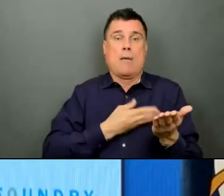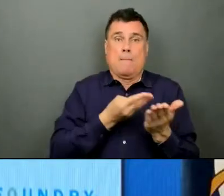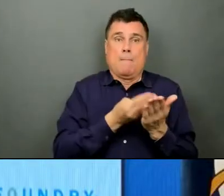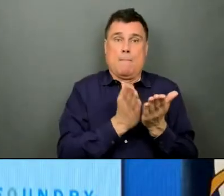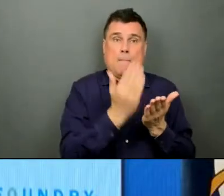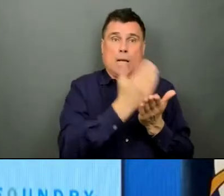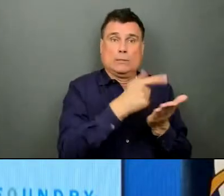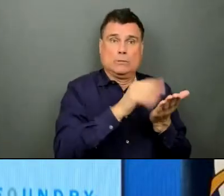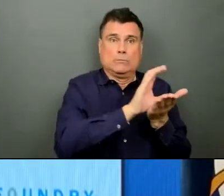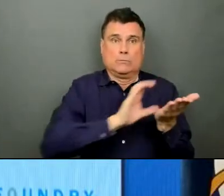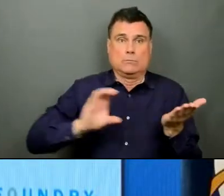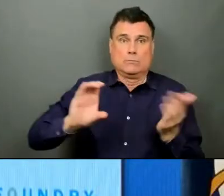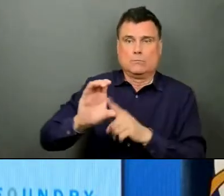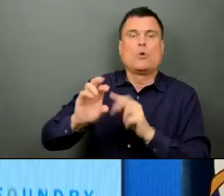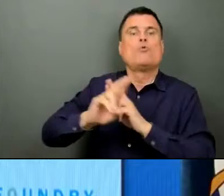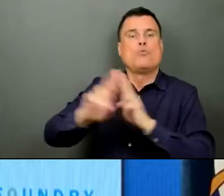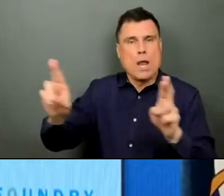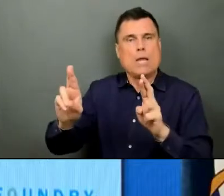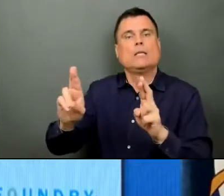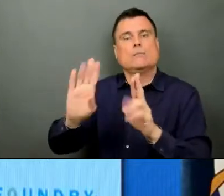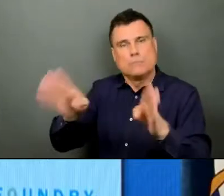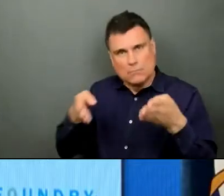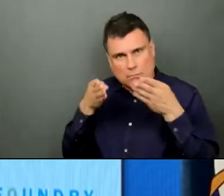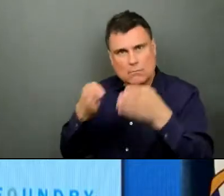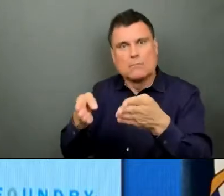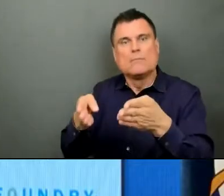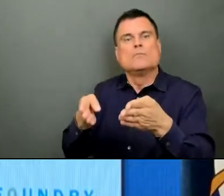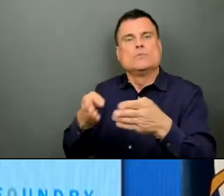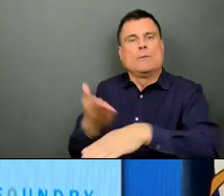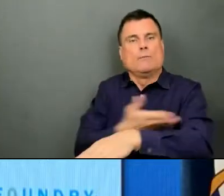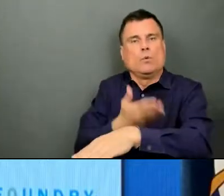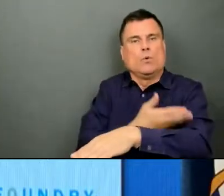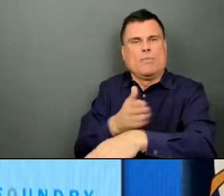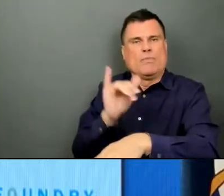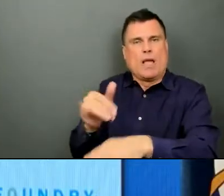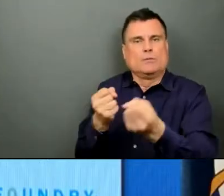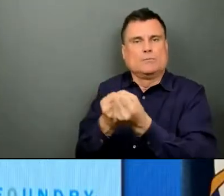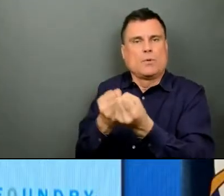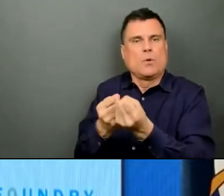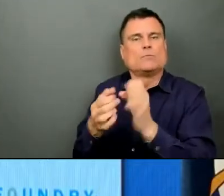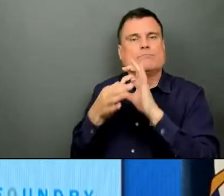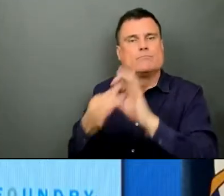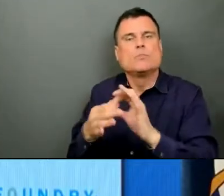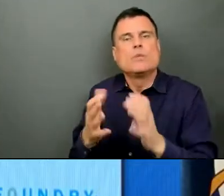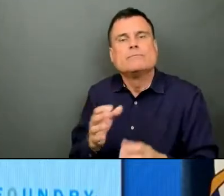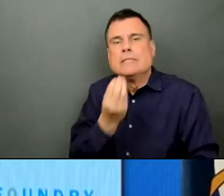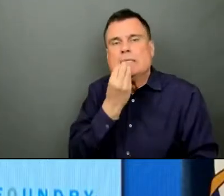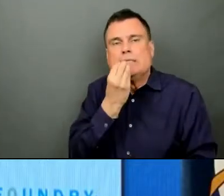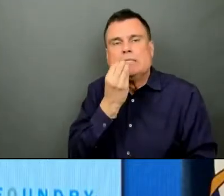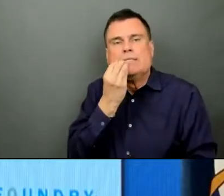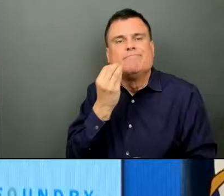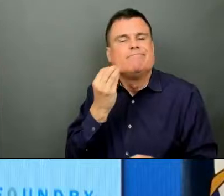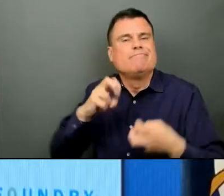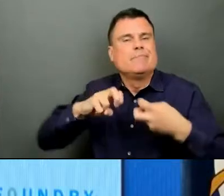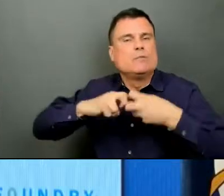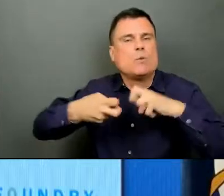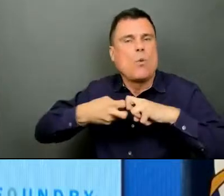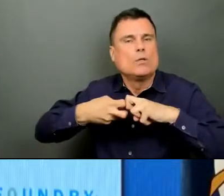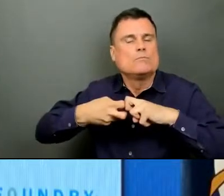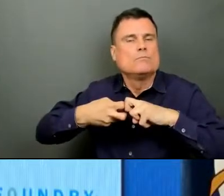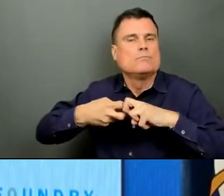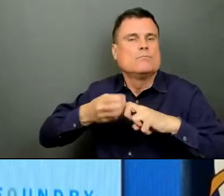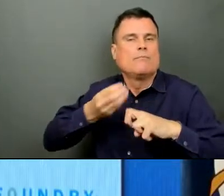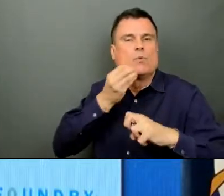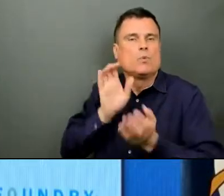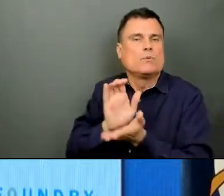There is the ability for anybody in any health authority, and I know in this case for Island Health, to waive any